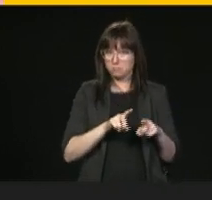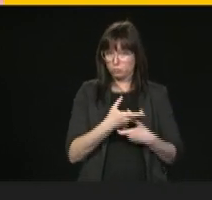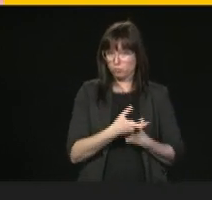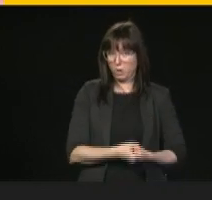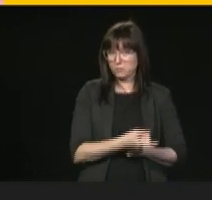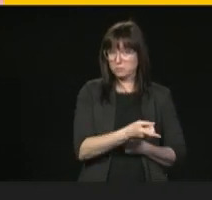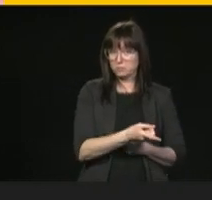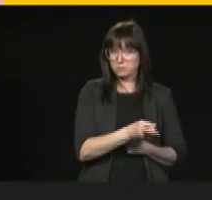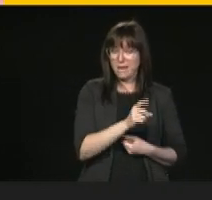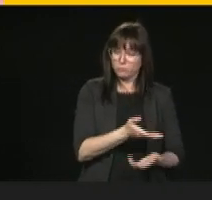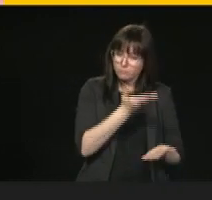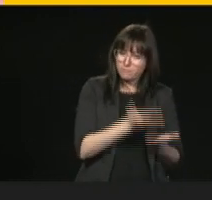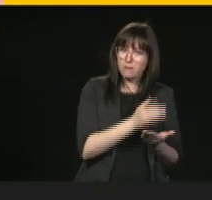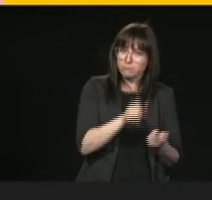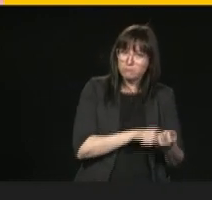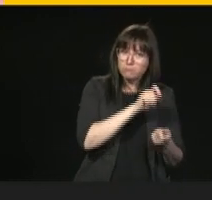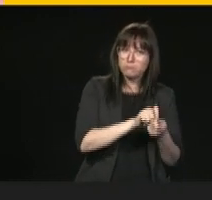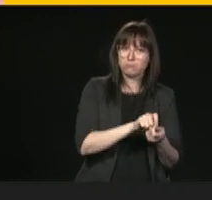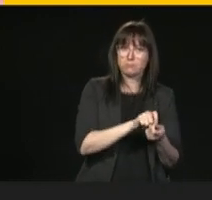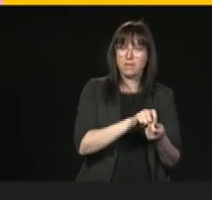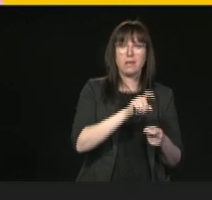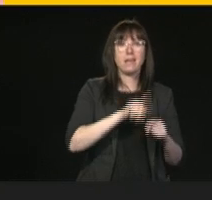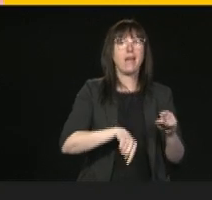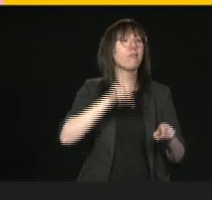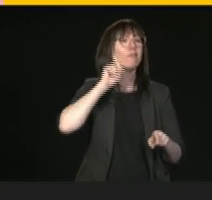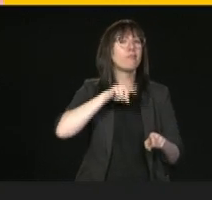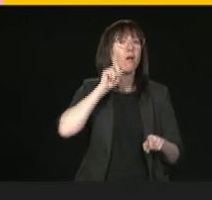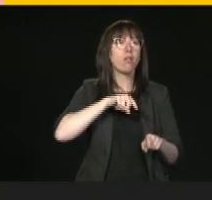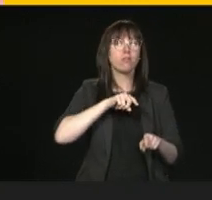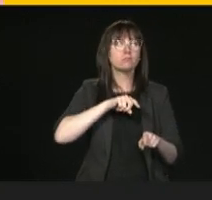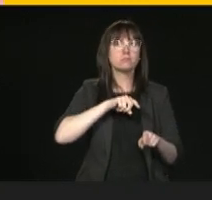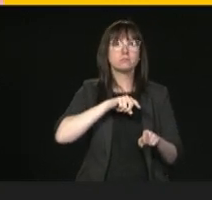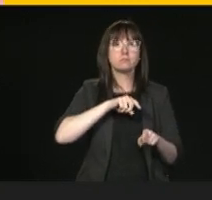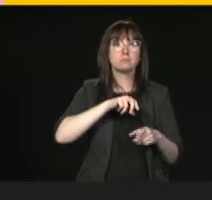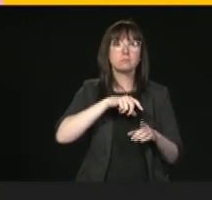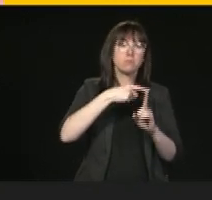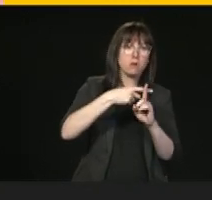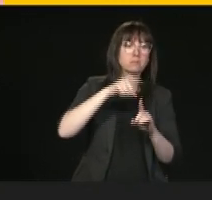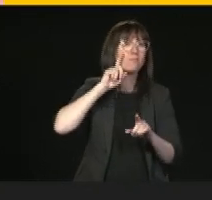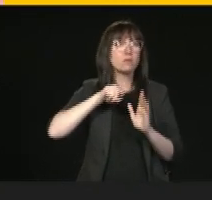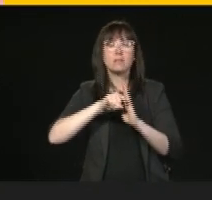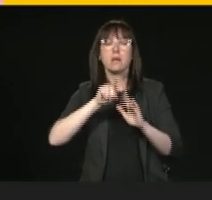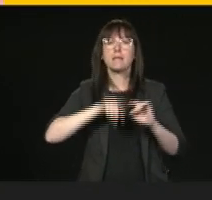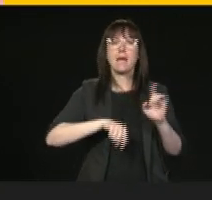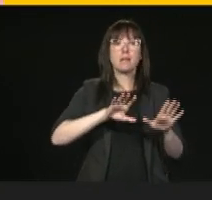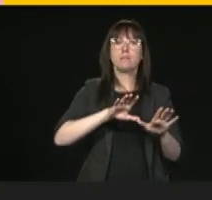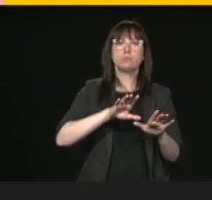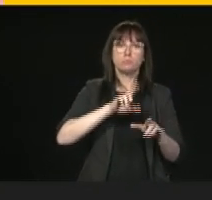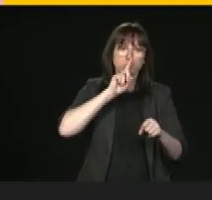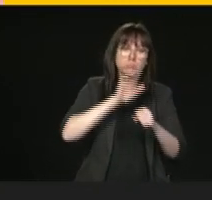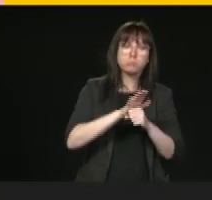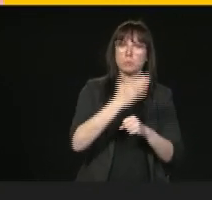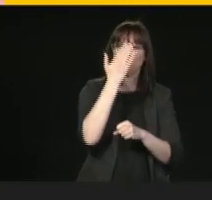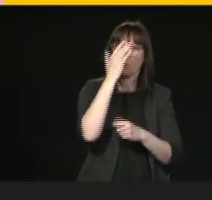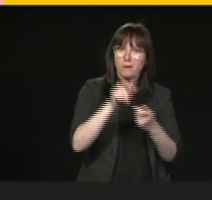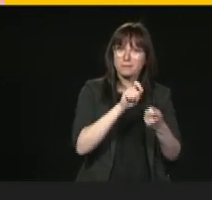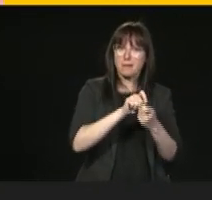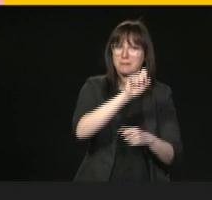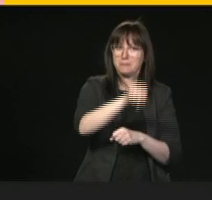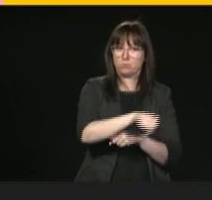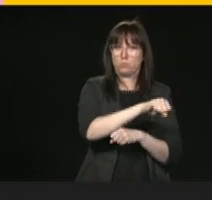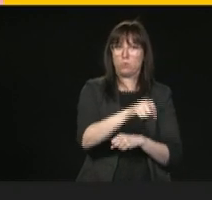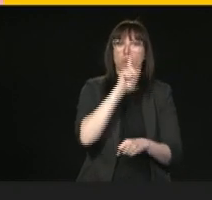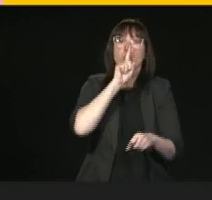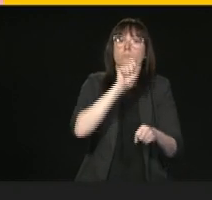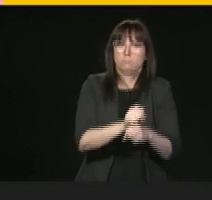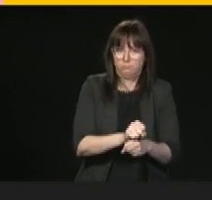There's nothing worse than being sort of falsely reassured and not knowing if you have a false positive or false negative test results. So we need to have